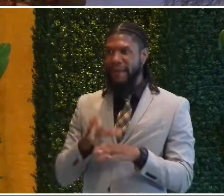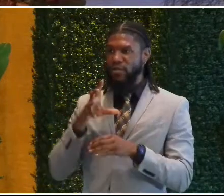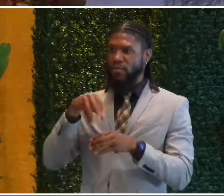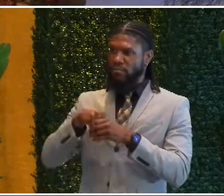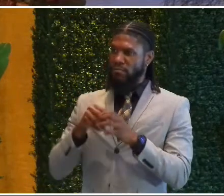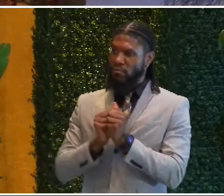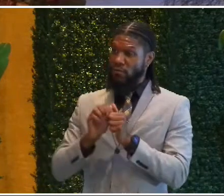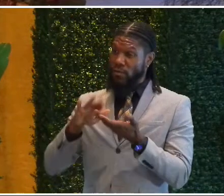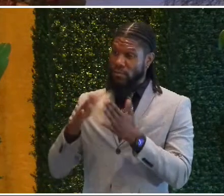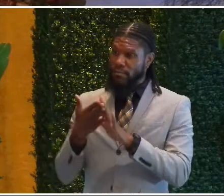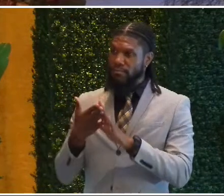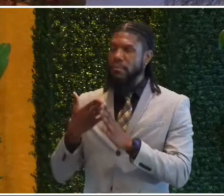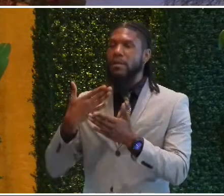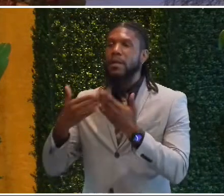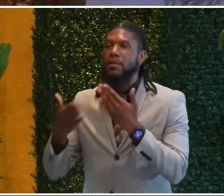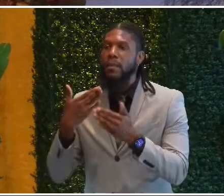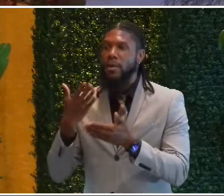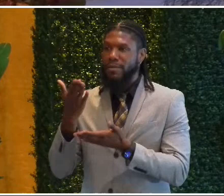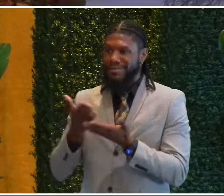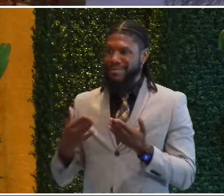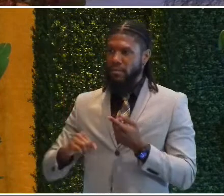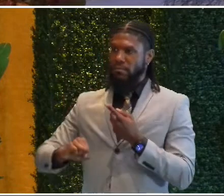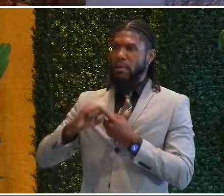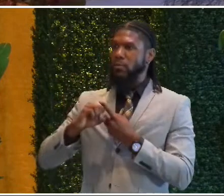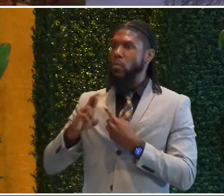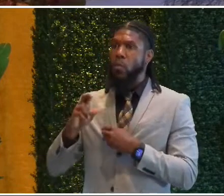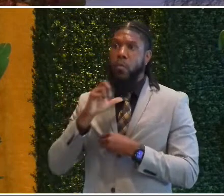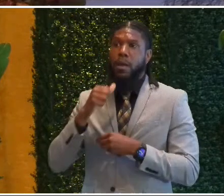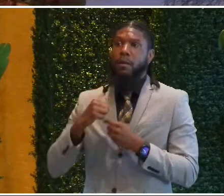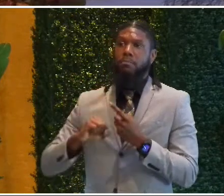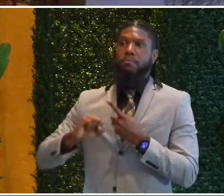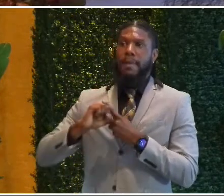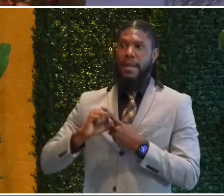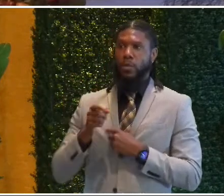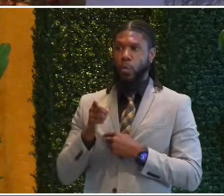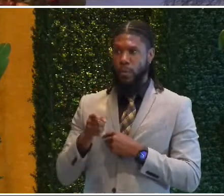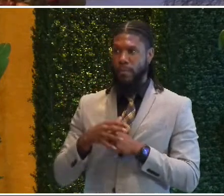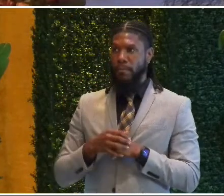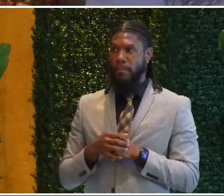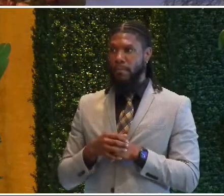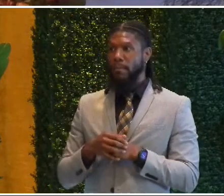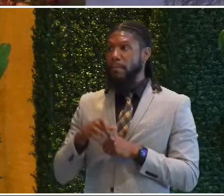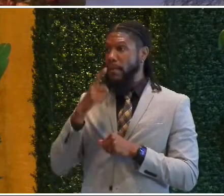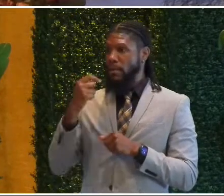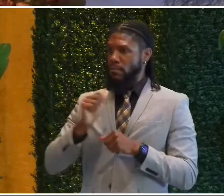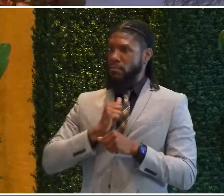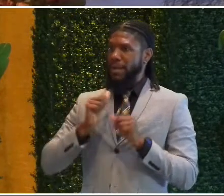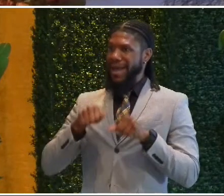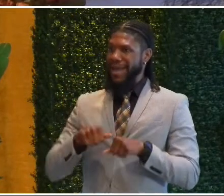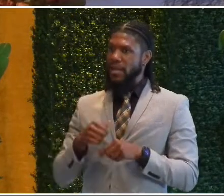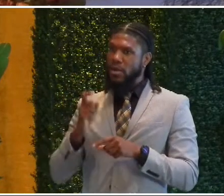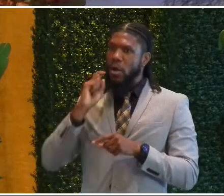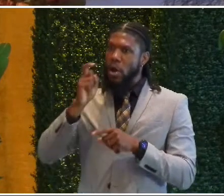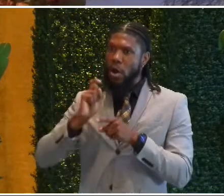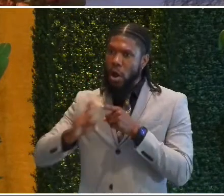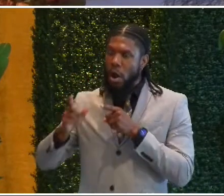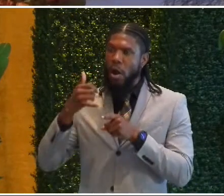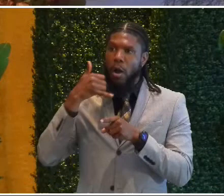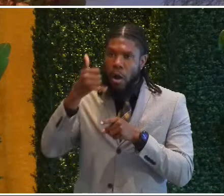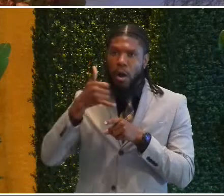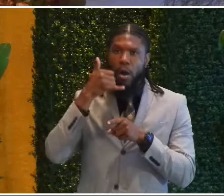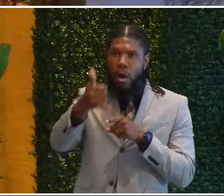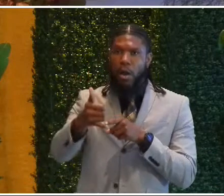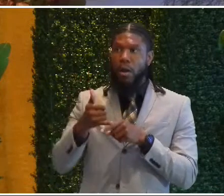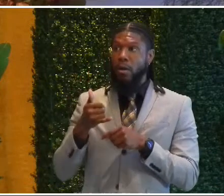or not, right? Because I am also able to make some of those calls, right? When my kids said, hey, I'm trans, and we